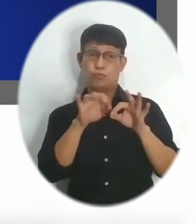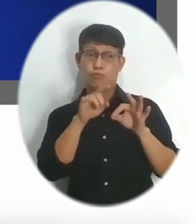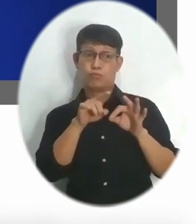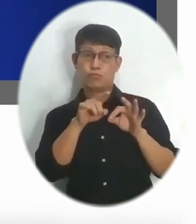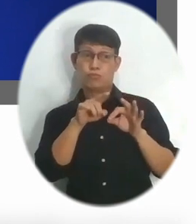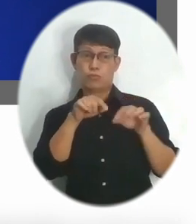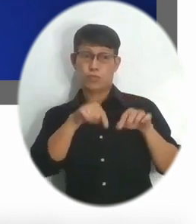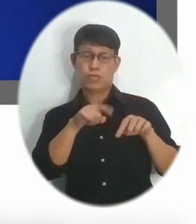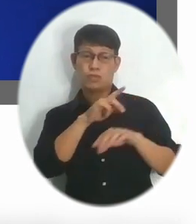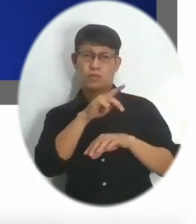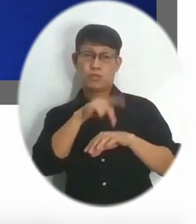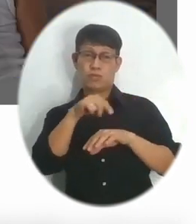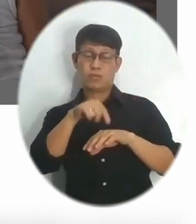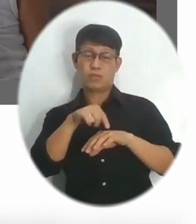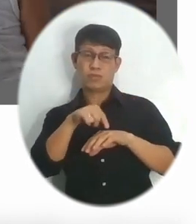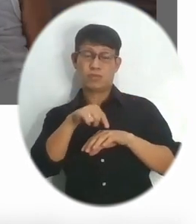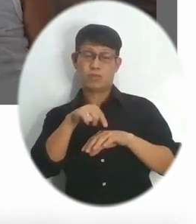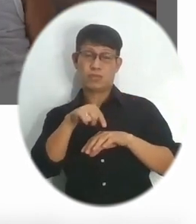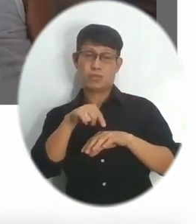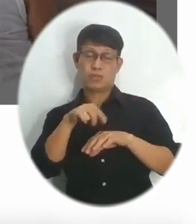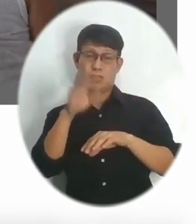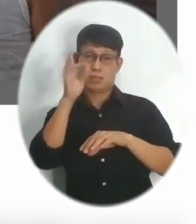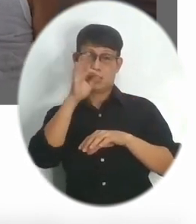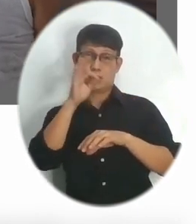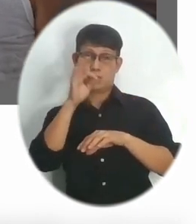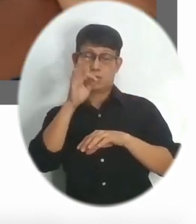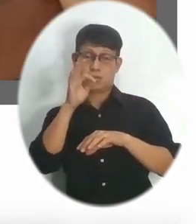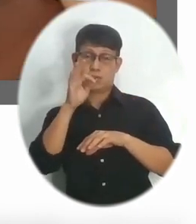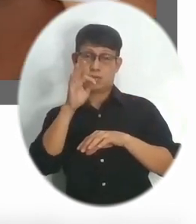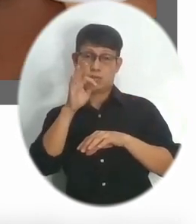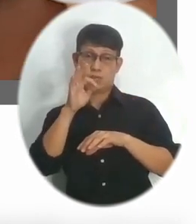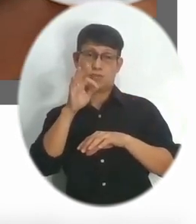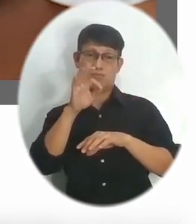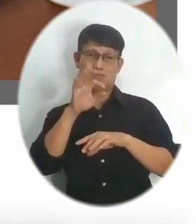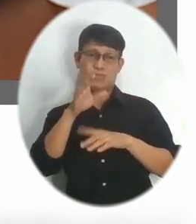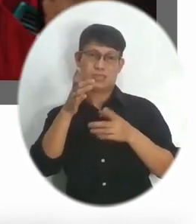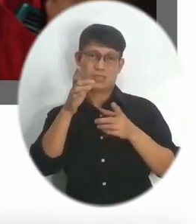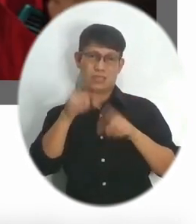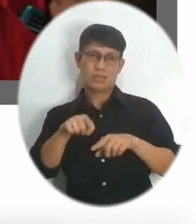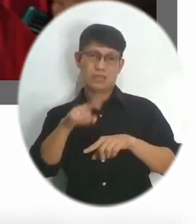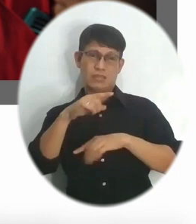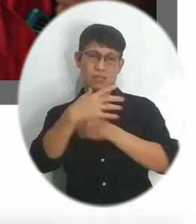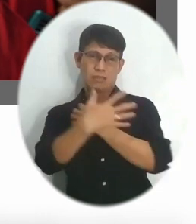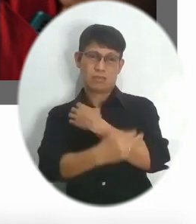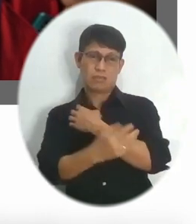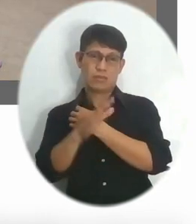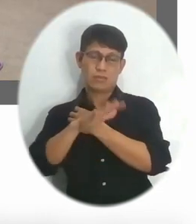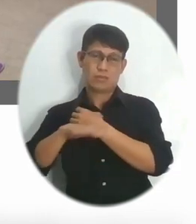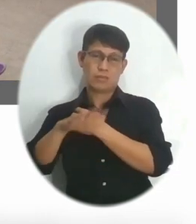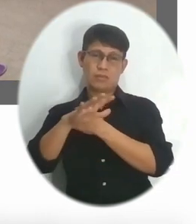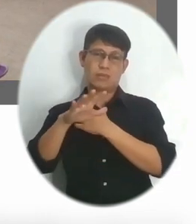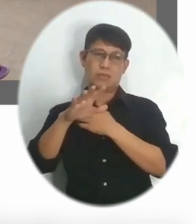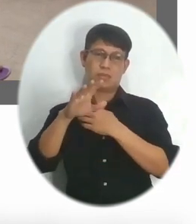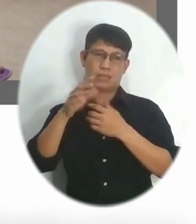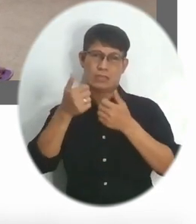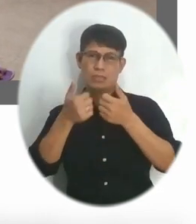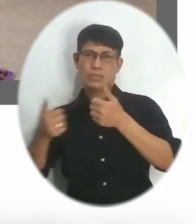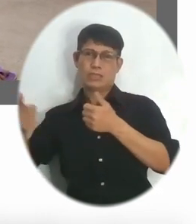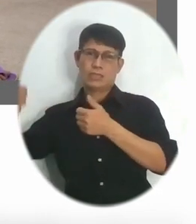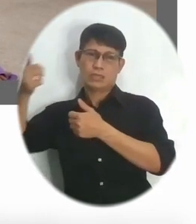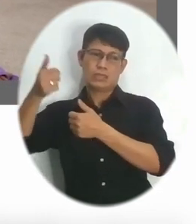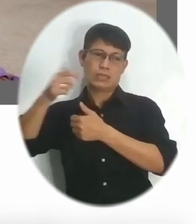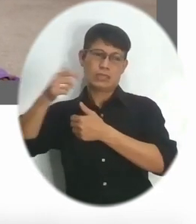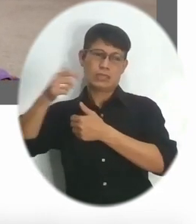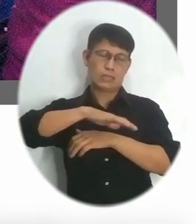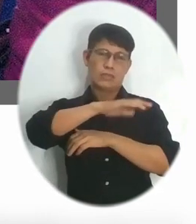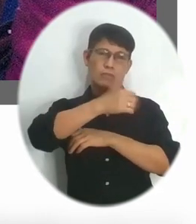A significant proportion of Filipinos live below the poverty line, with the incidence of poverty in the Philippines higher than